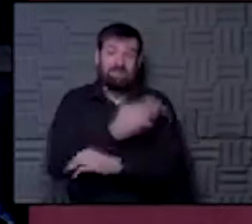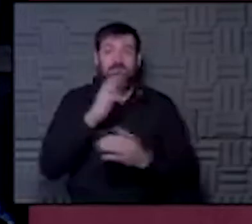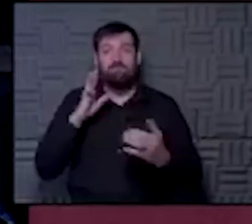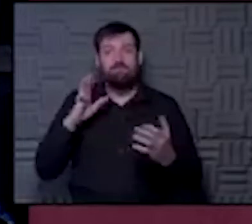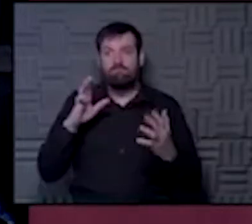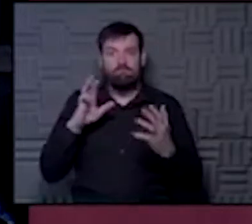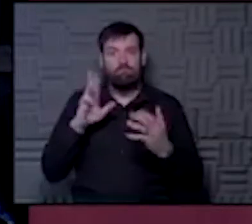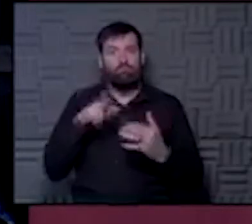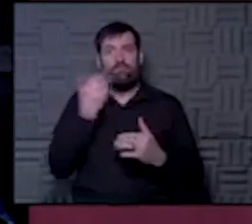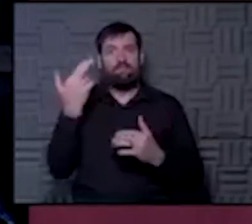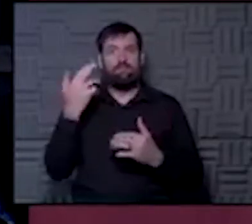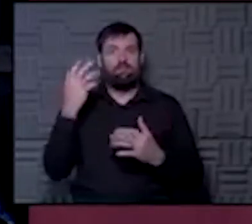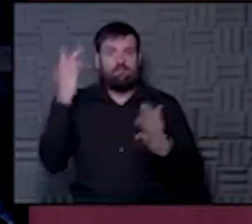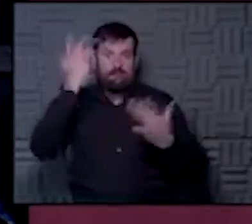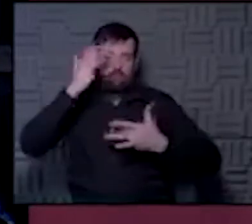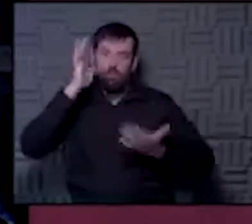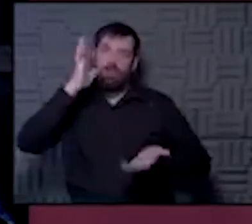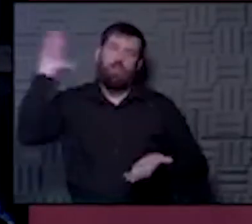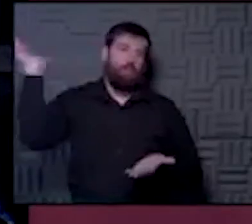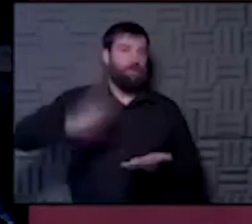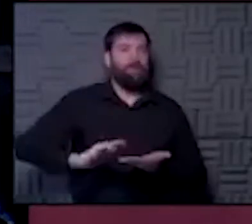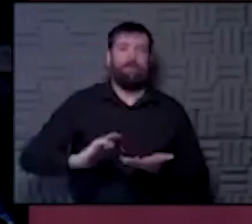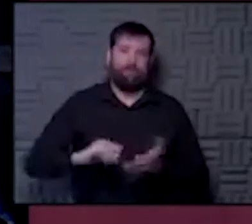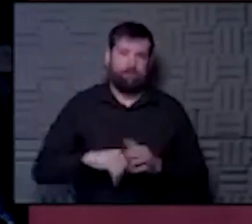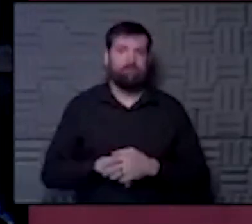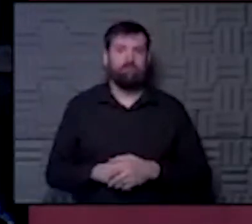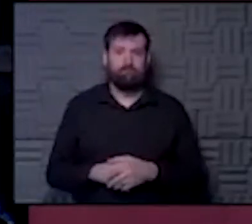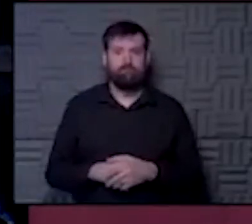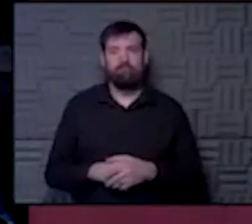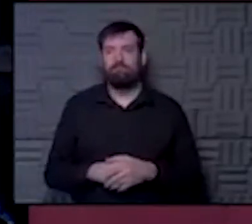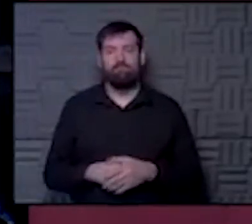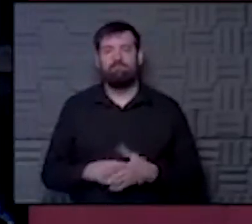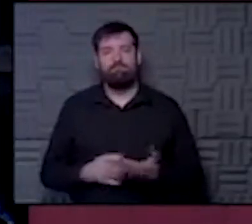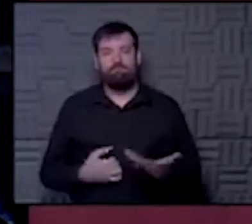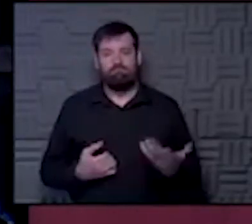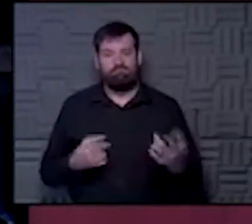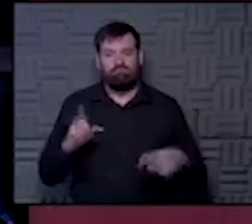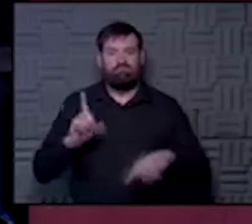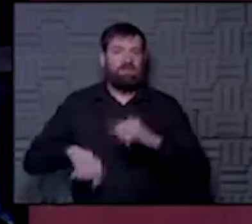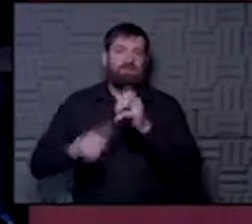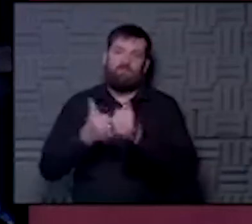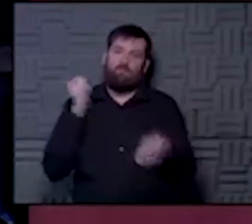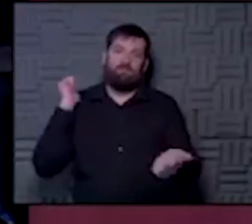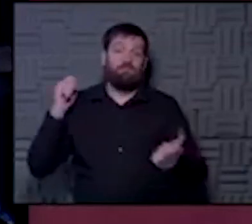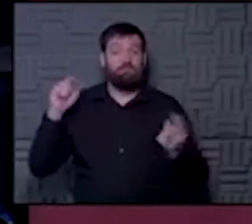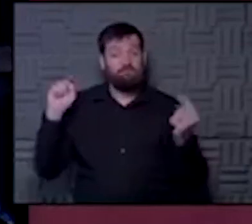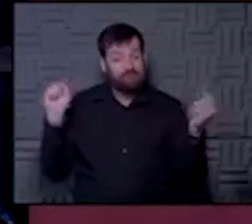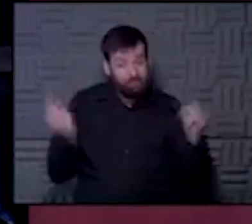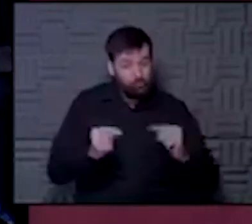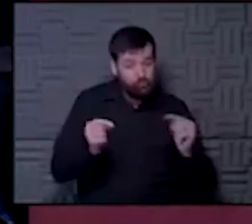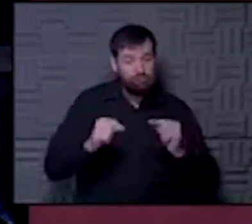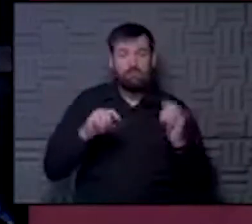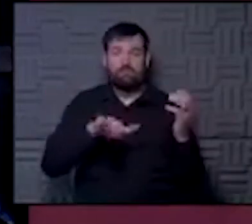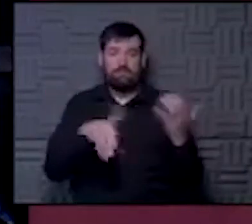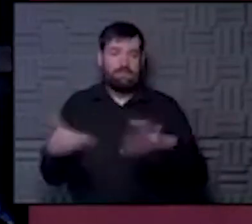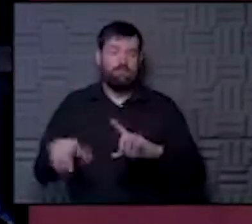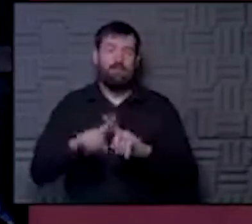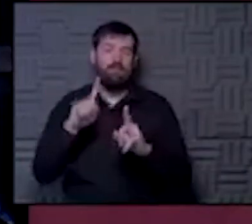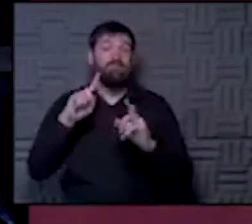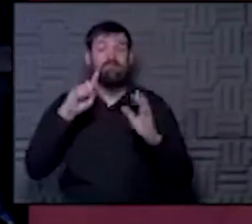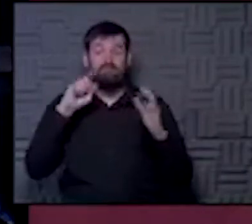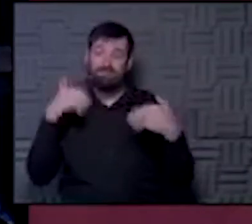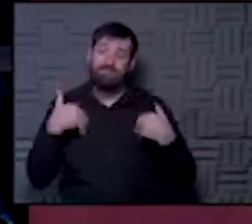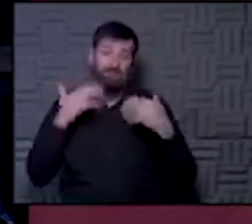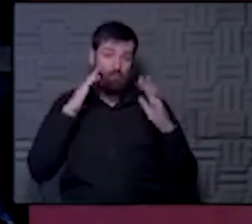sick from it will drop dramatically. And I think we just can't get away from that message. There's injury, there's death, but really there's hope, and we